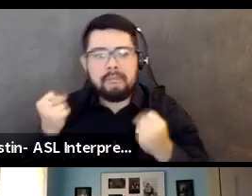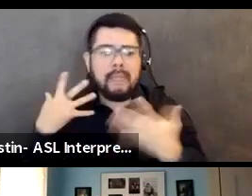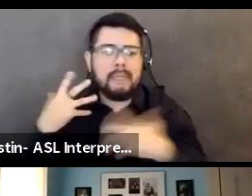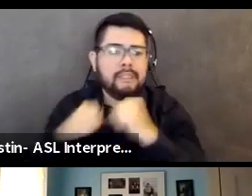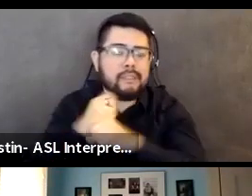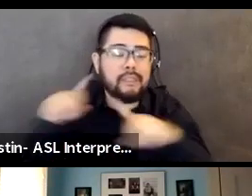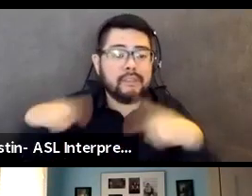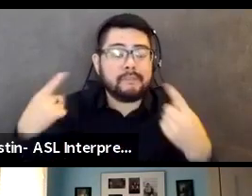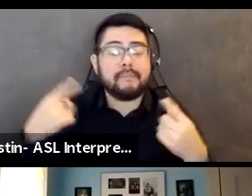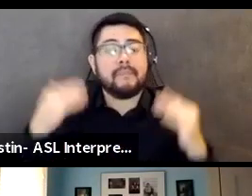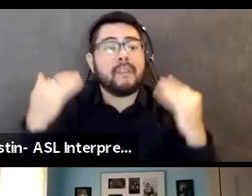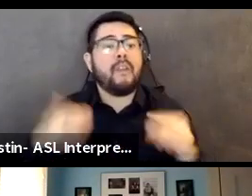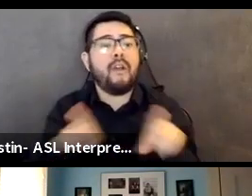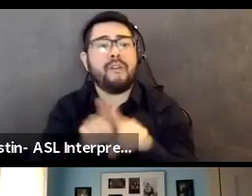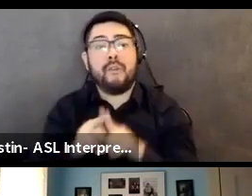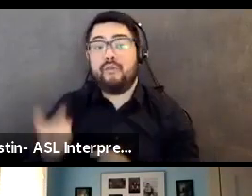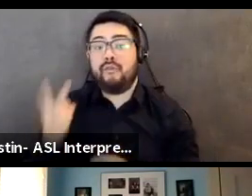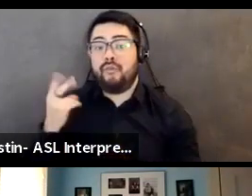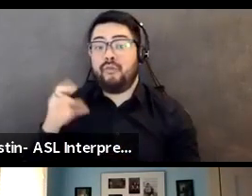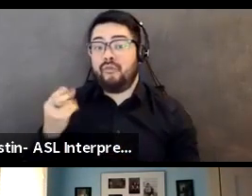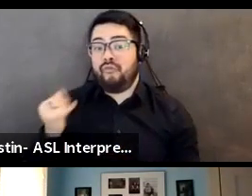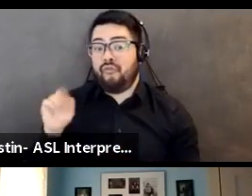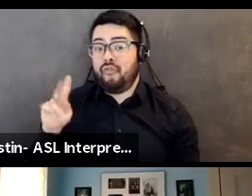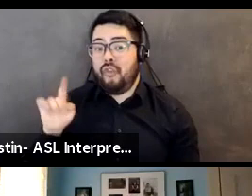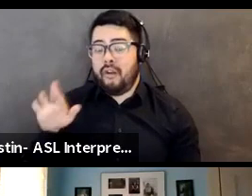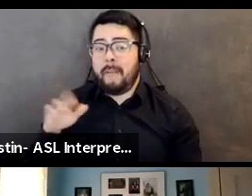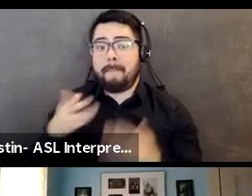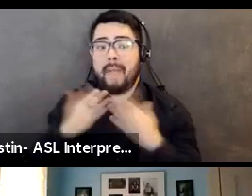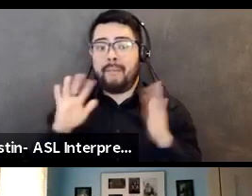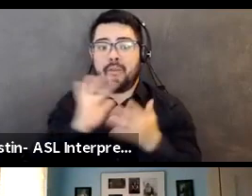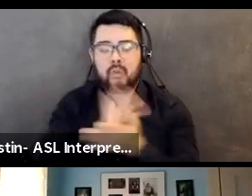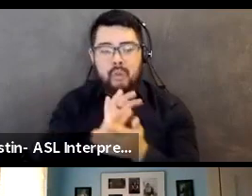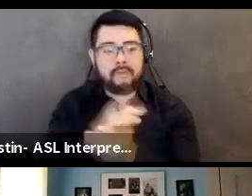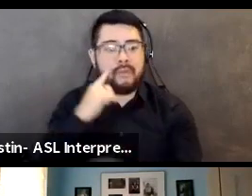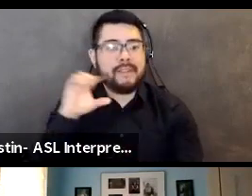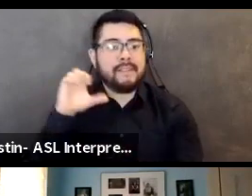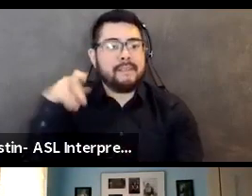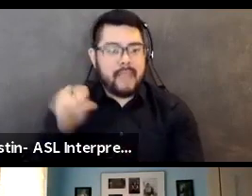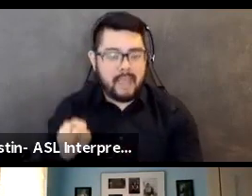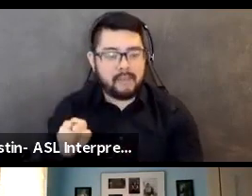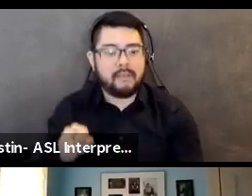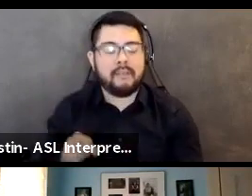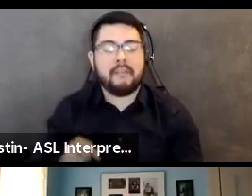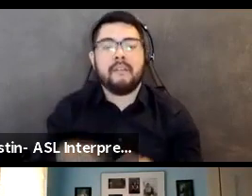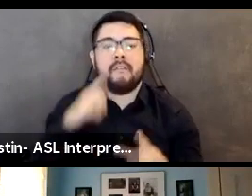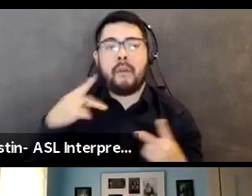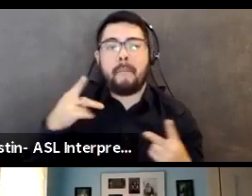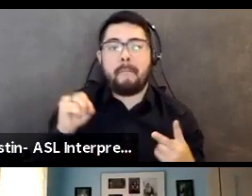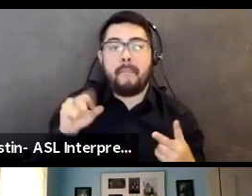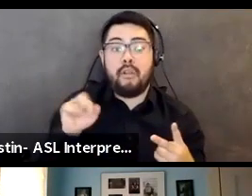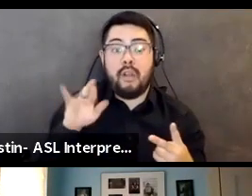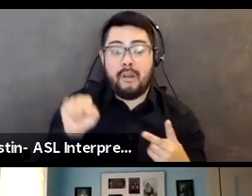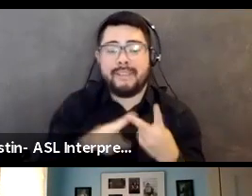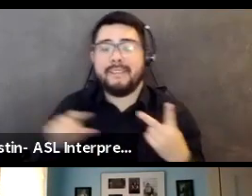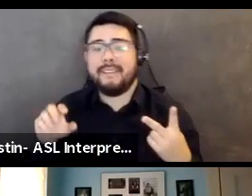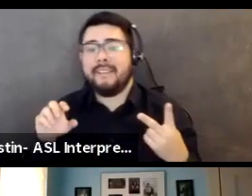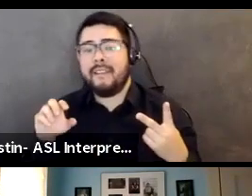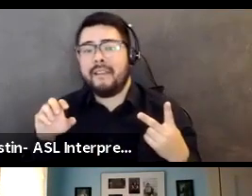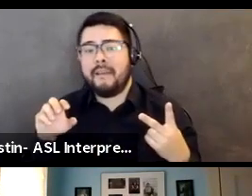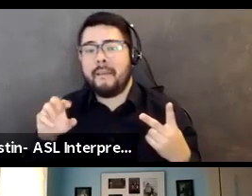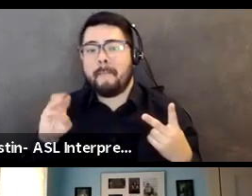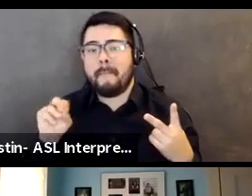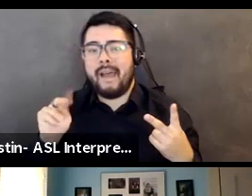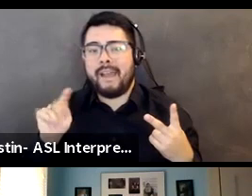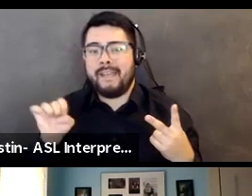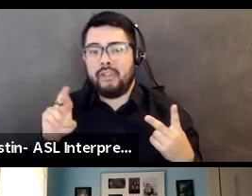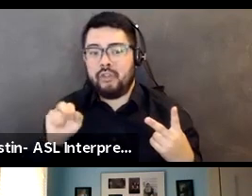also grateful that two charter public schools and cps-owned buildings pilar's charter academy and montessori school of englewood have been included